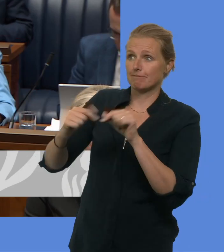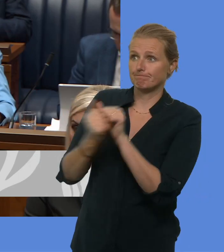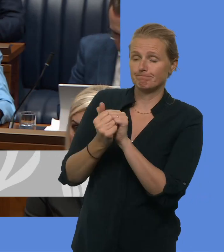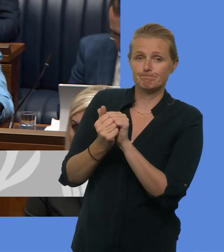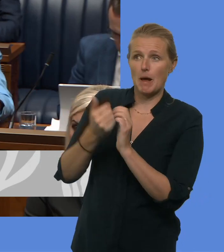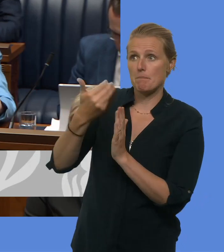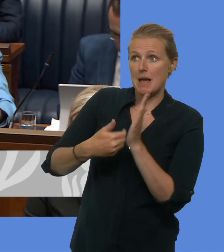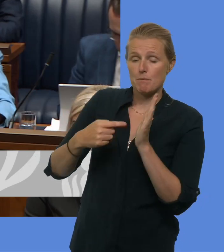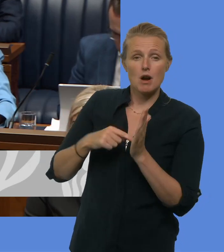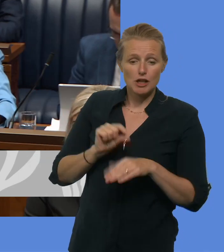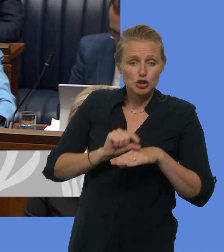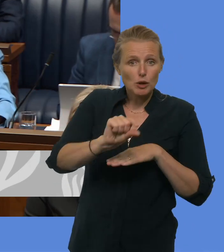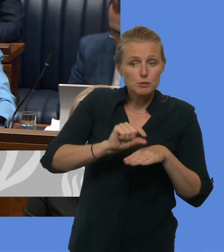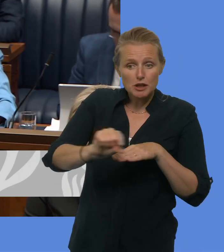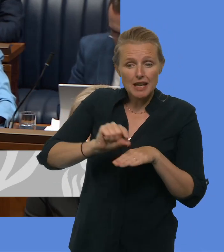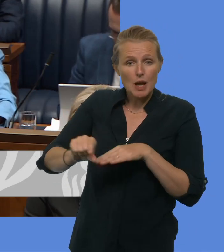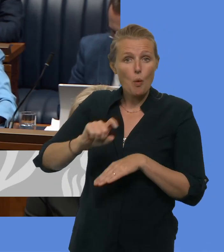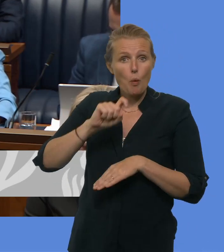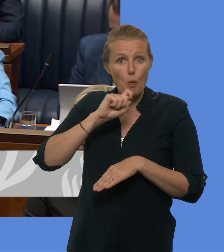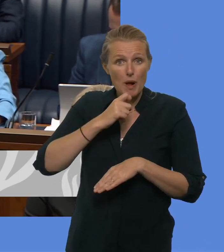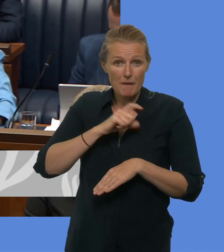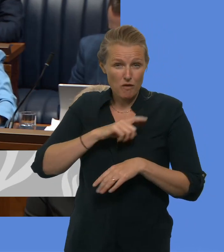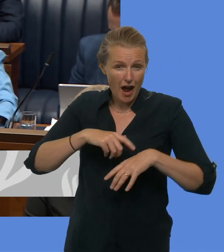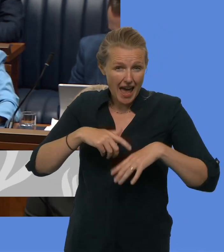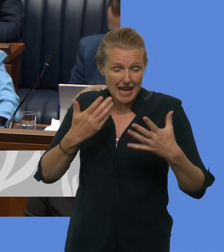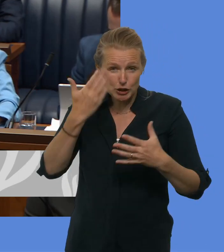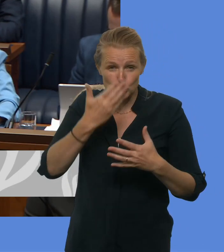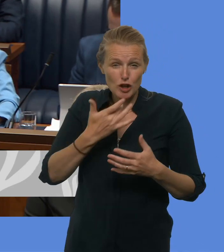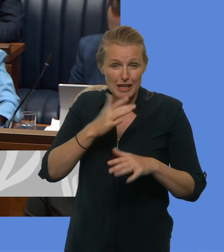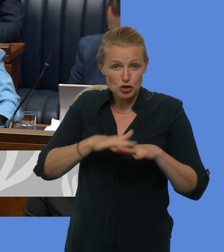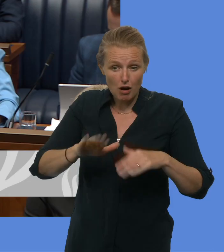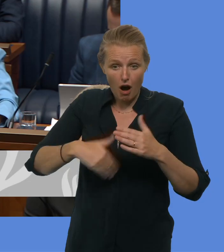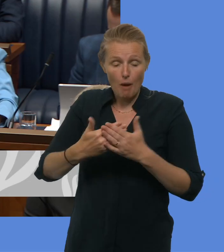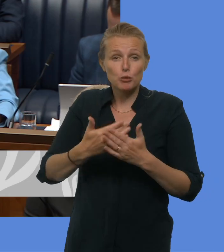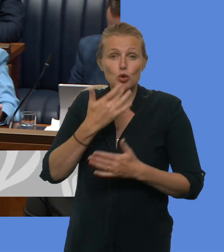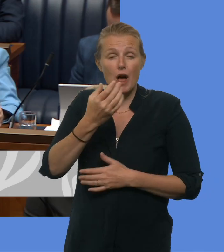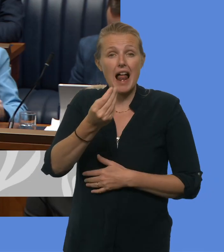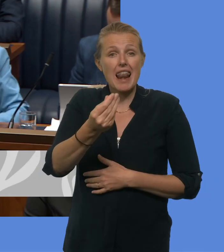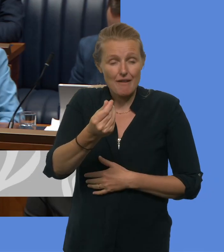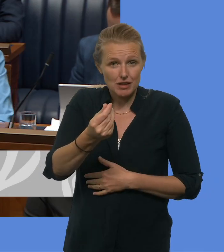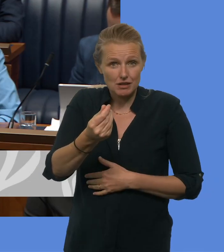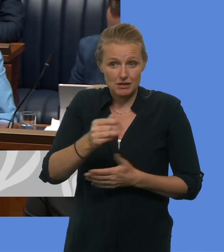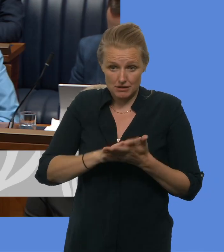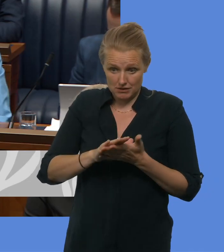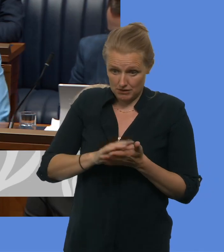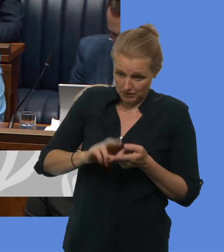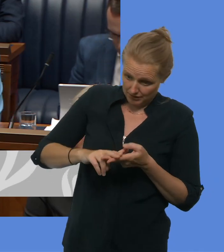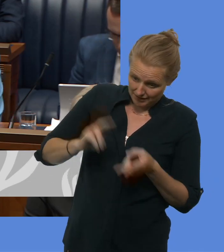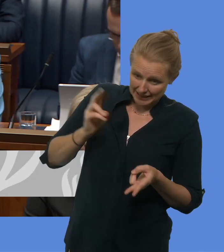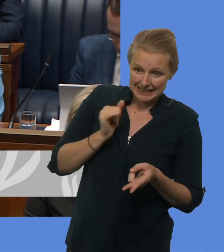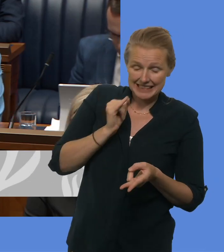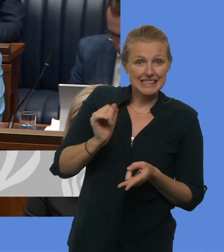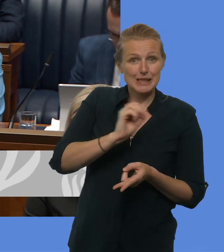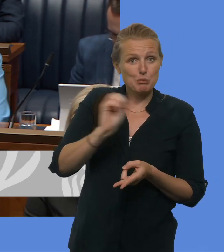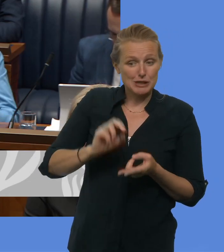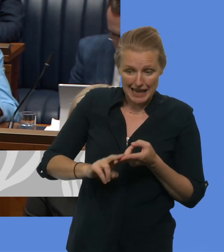subsidy scheme will now be available to all school-aged children up to the age of 11. That's a 60% increase in terms of what we